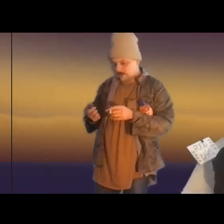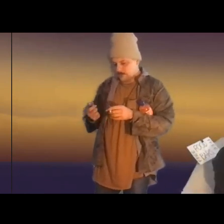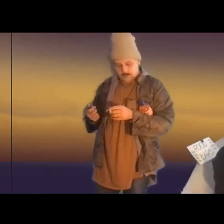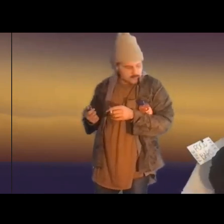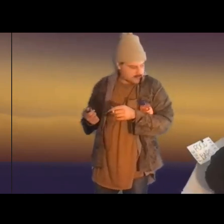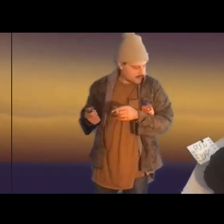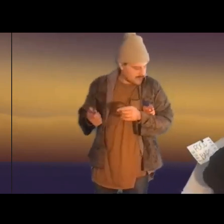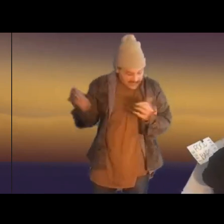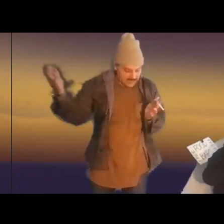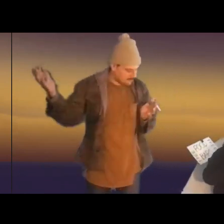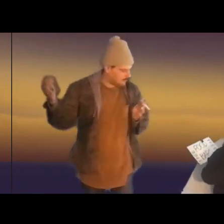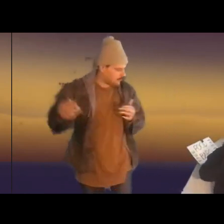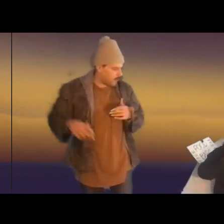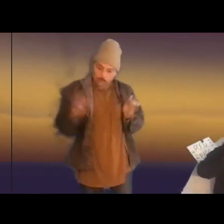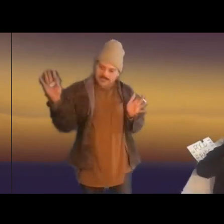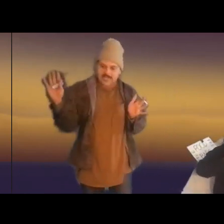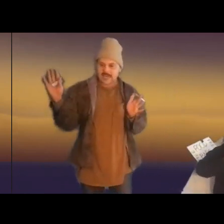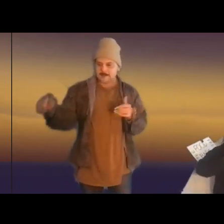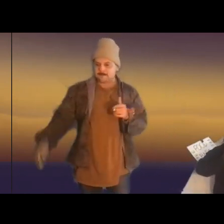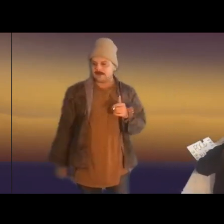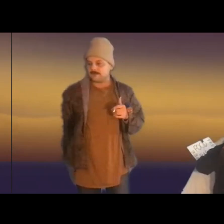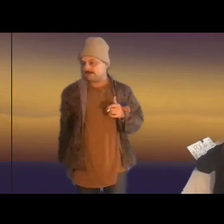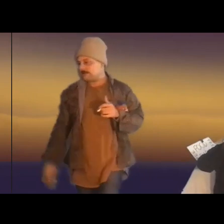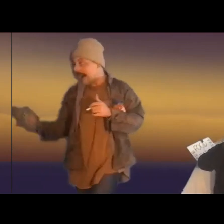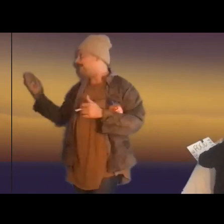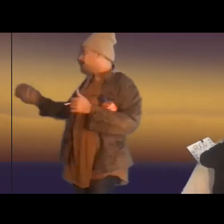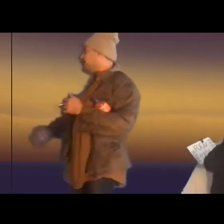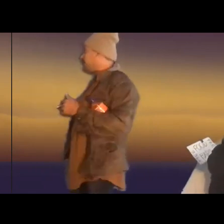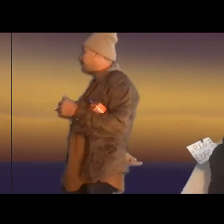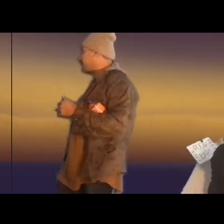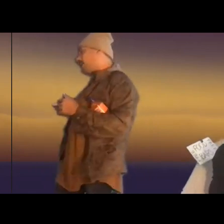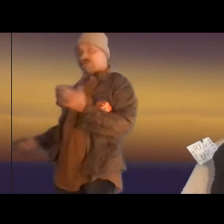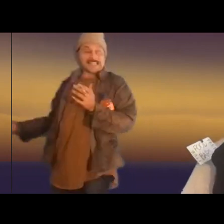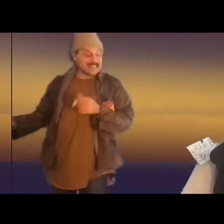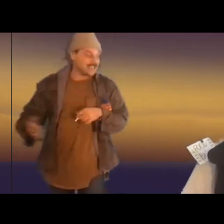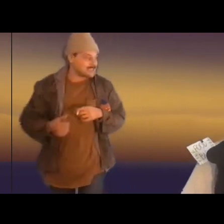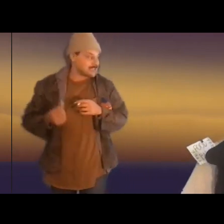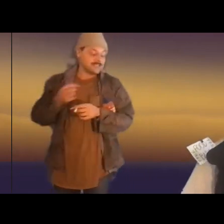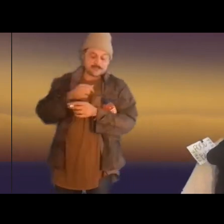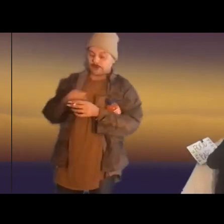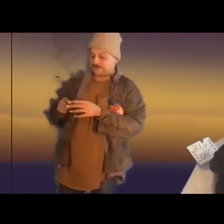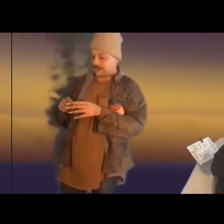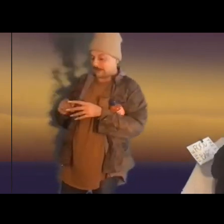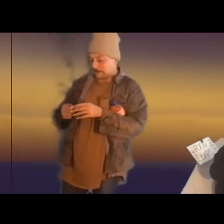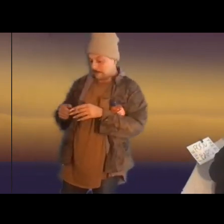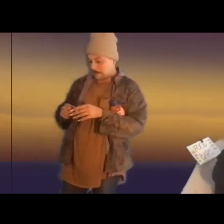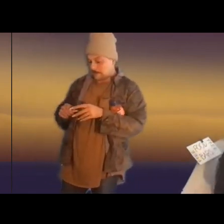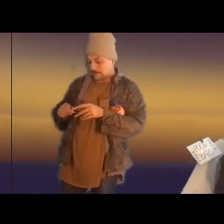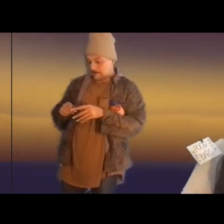Then get. Can't. Already am. Gotten. Away, that is. I deserved